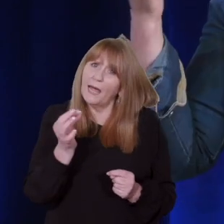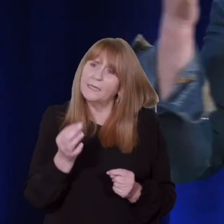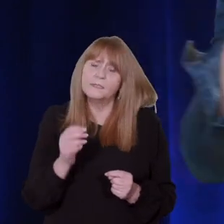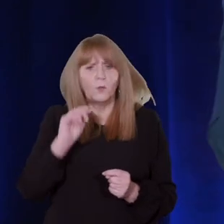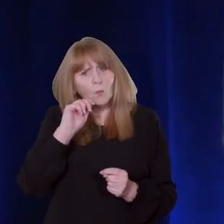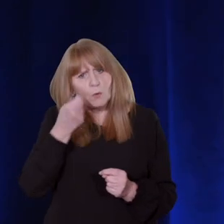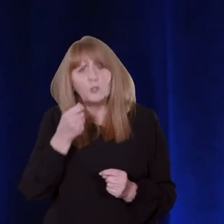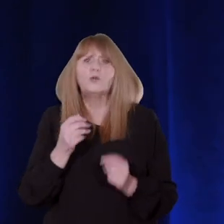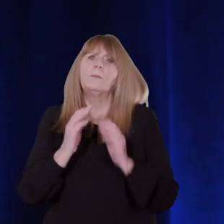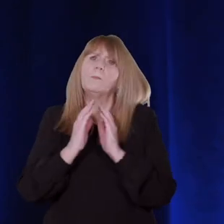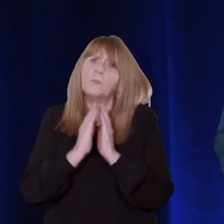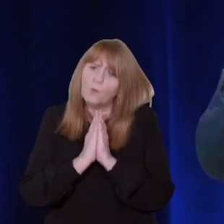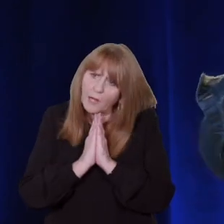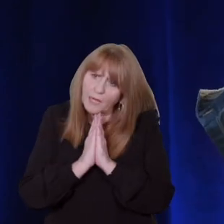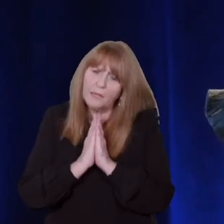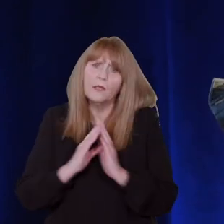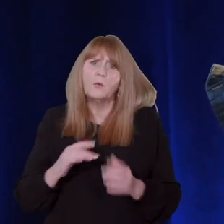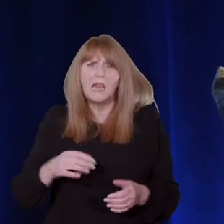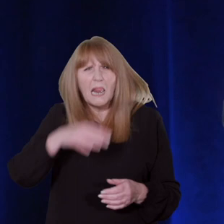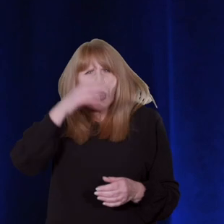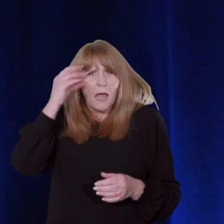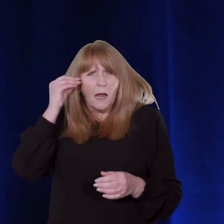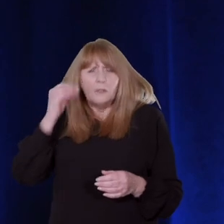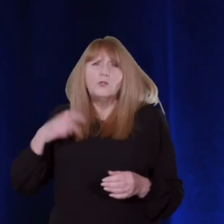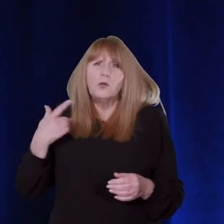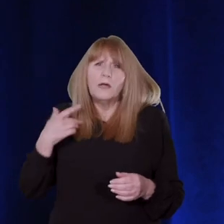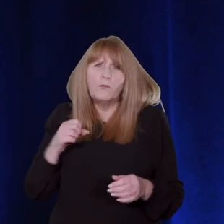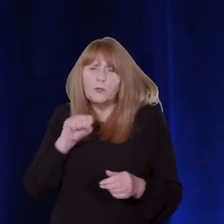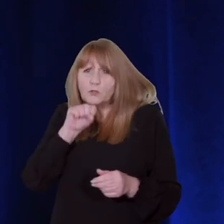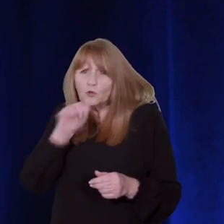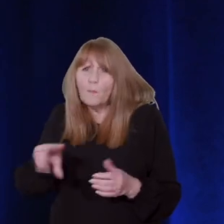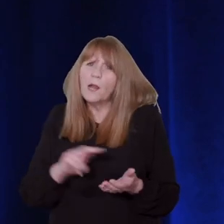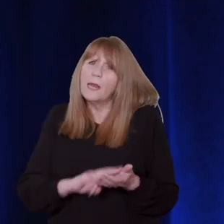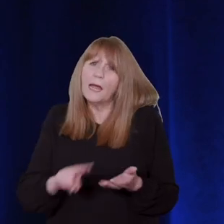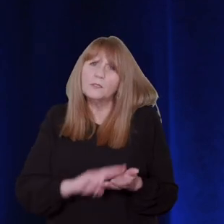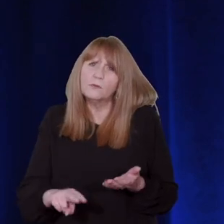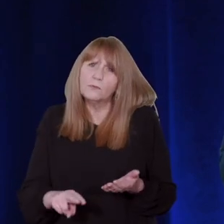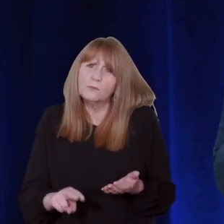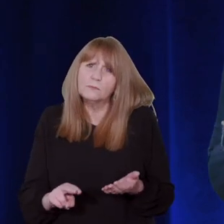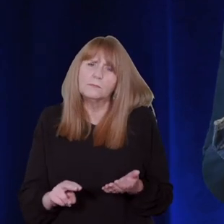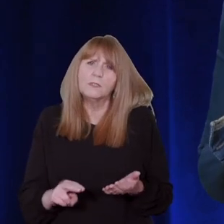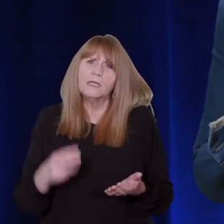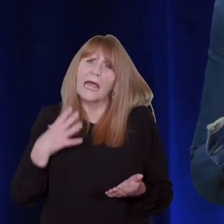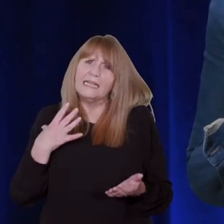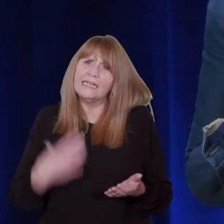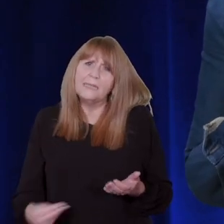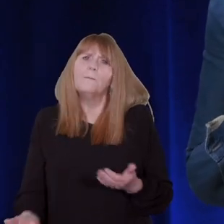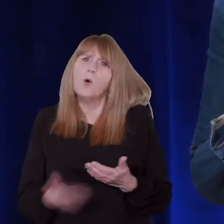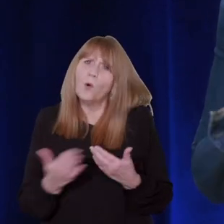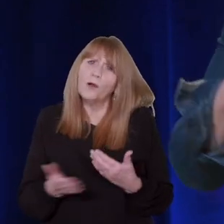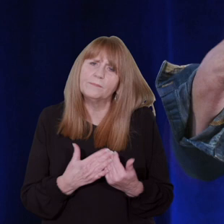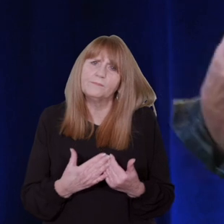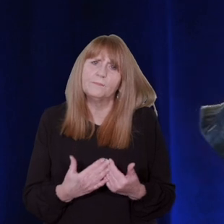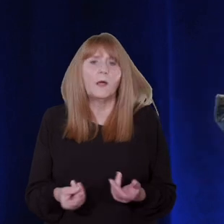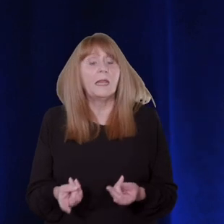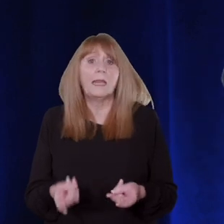we learn to live in the supernatural because what we have had so far is not enough? And I'm asking it also for you, if you want to be filled with the Holy